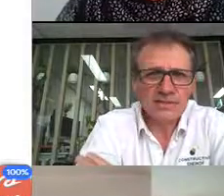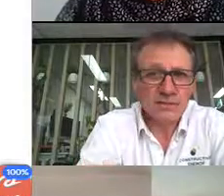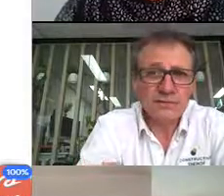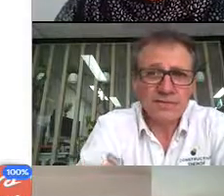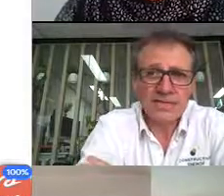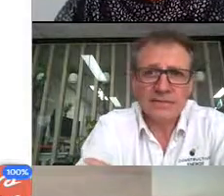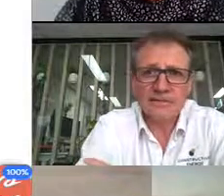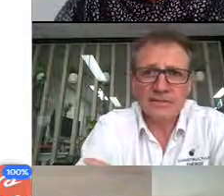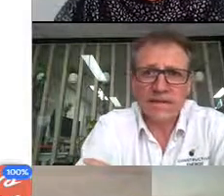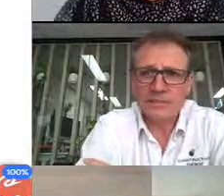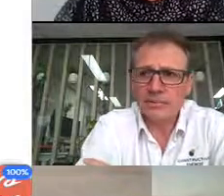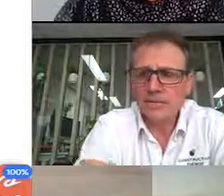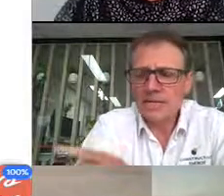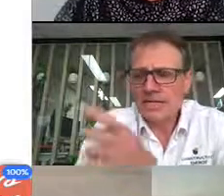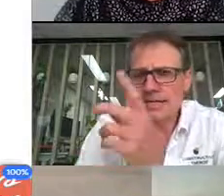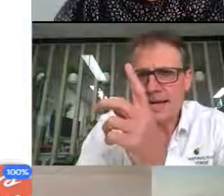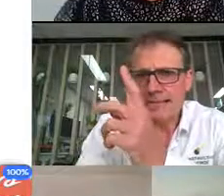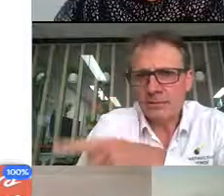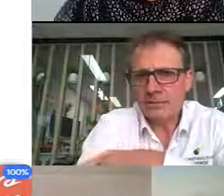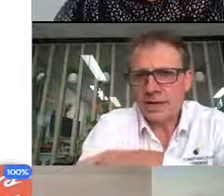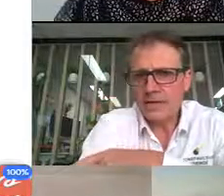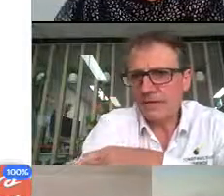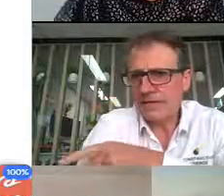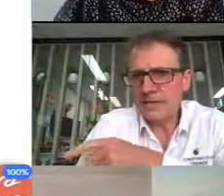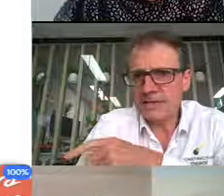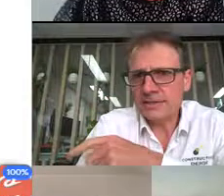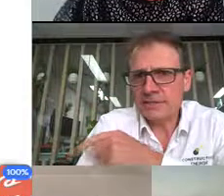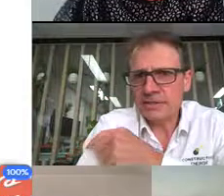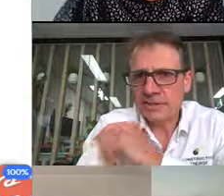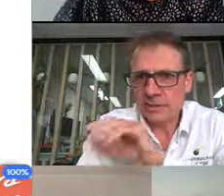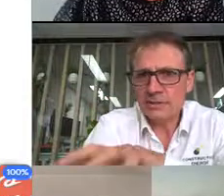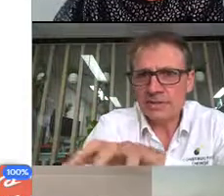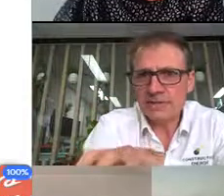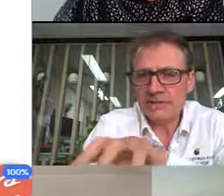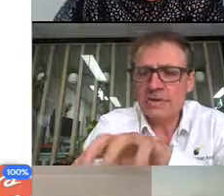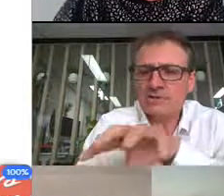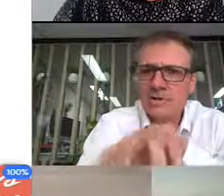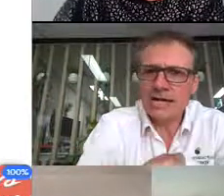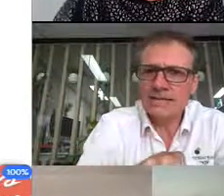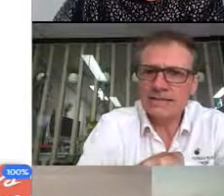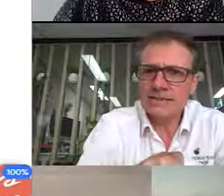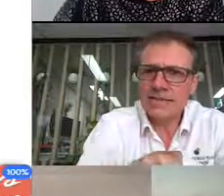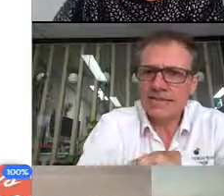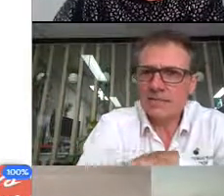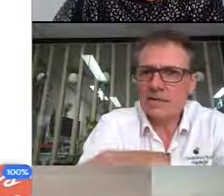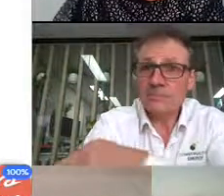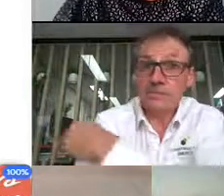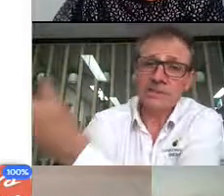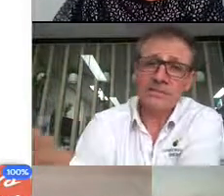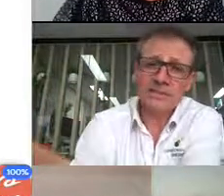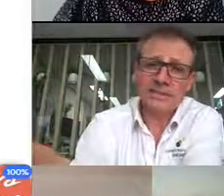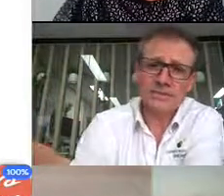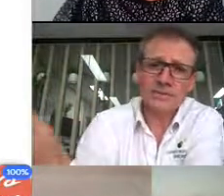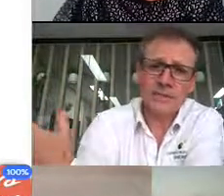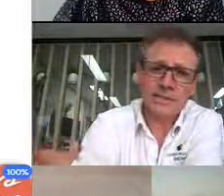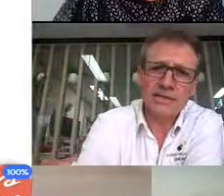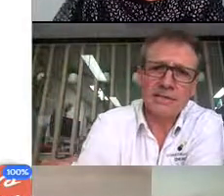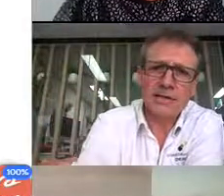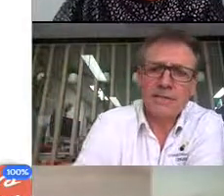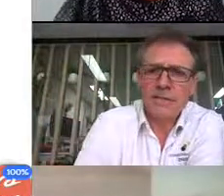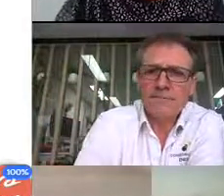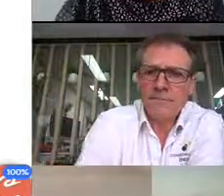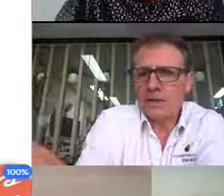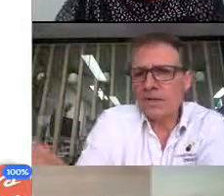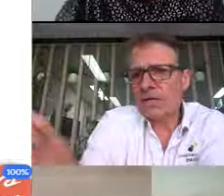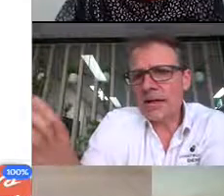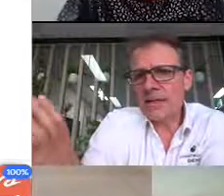site. So it has two feeders, for example. It has on one of the feeders, lots of NMIs related to this enterprise, but also an external